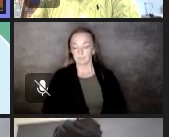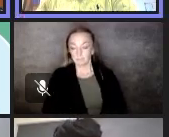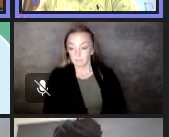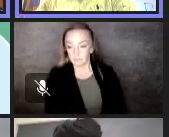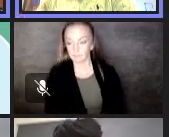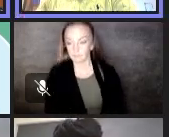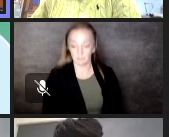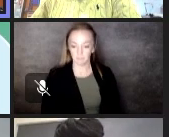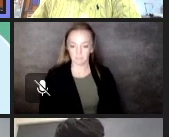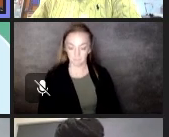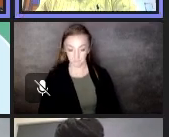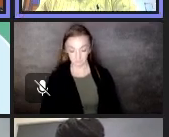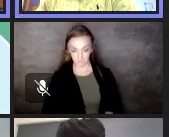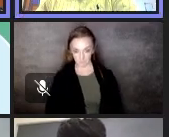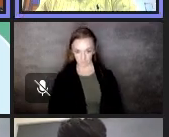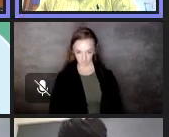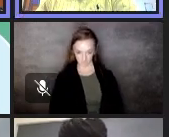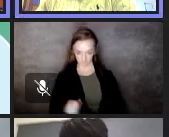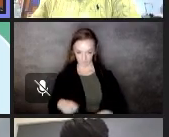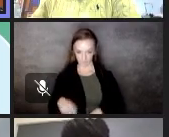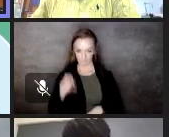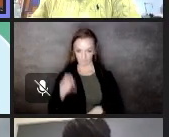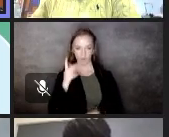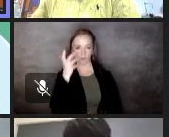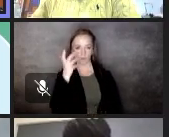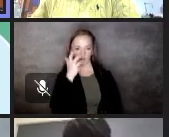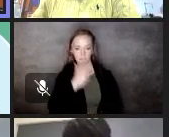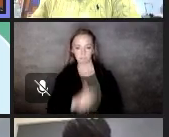you. All right, awesome.